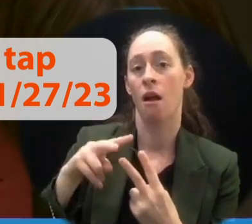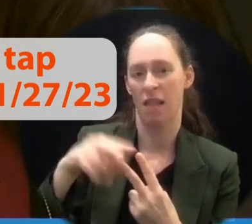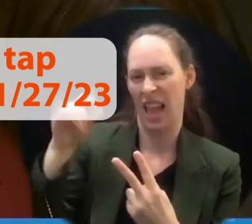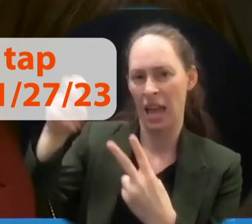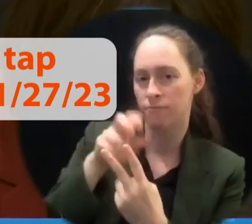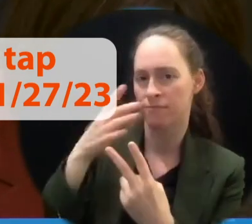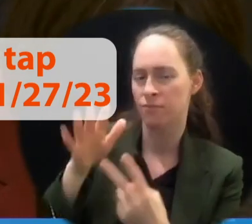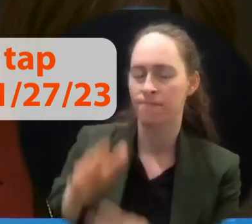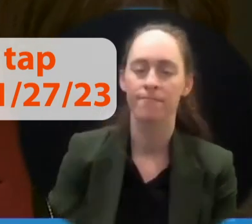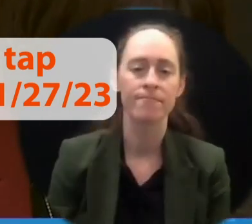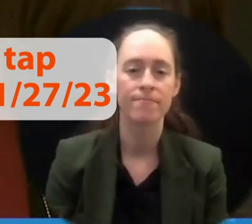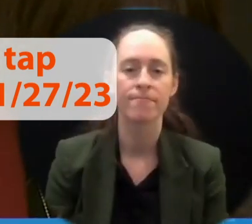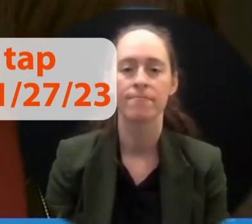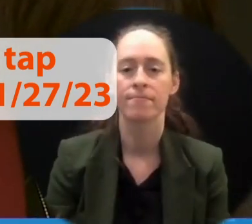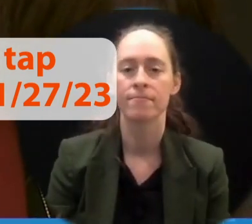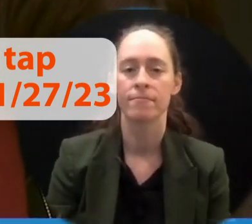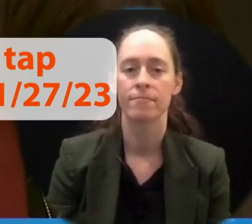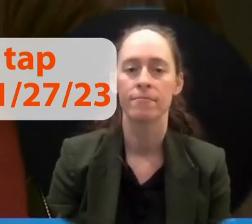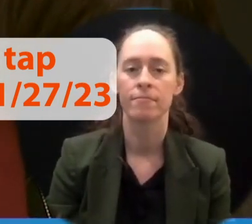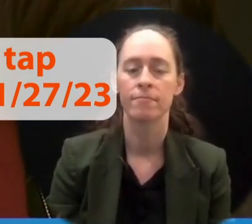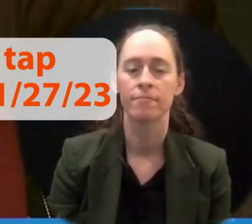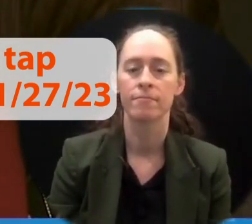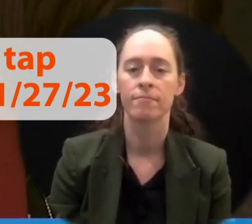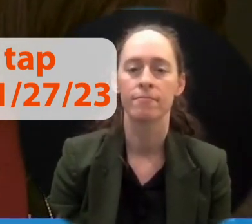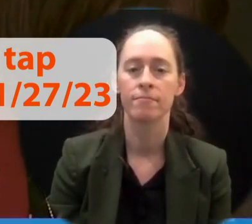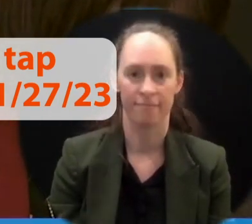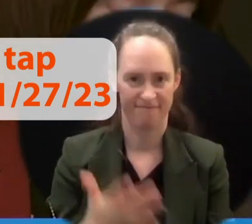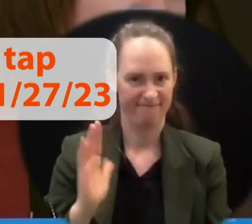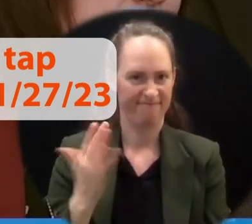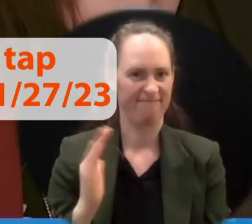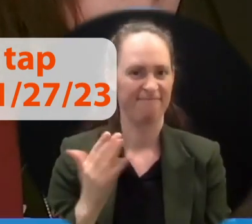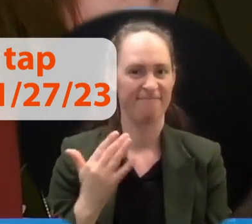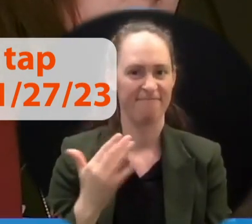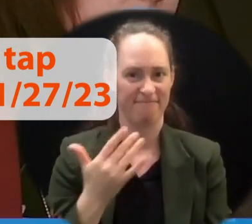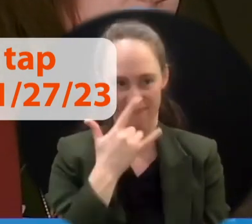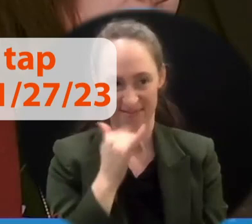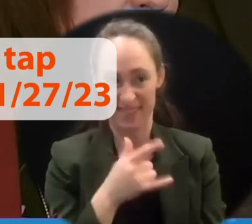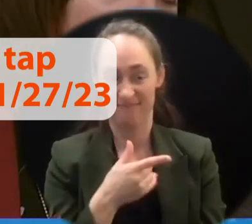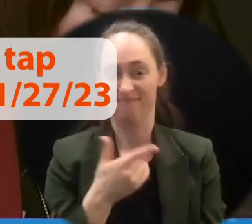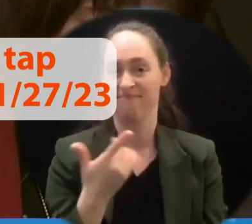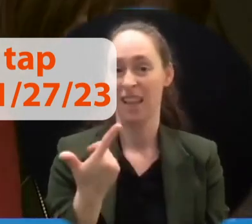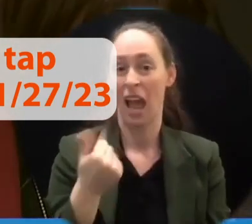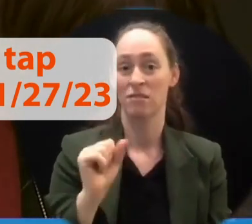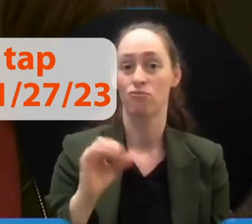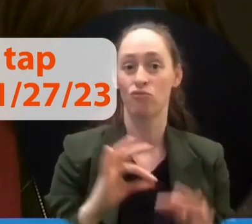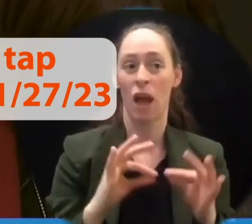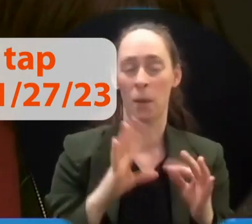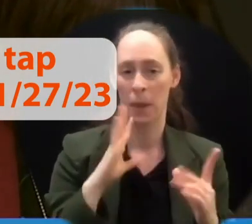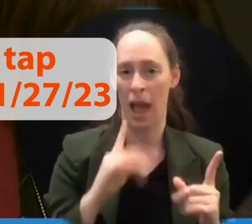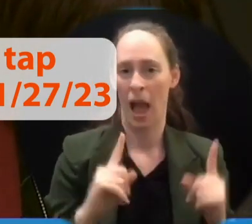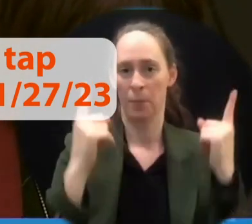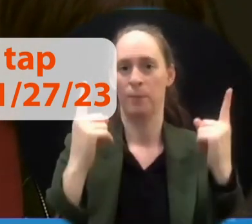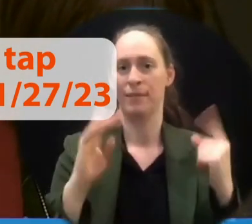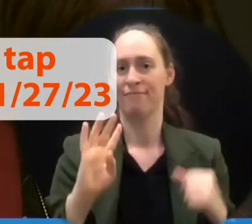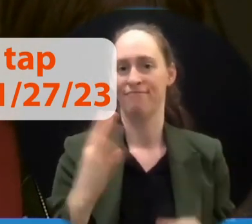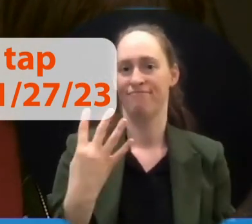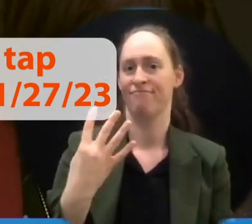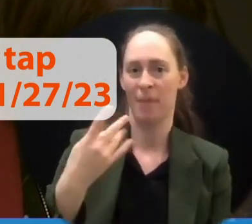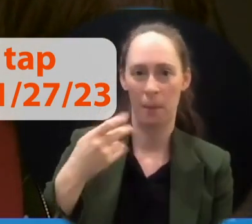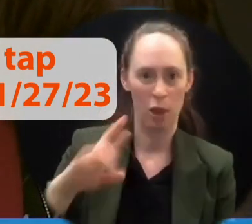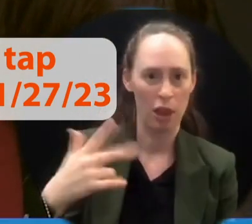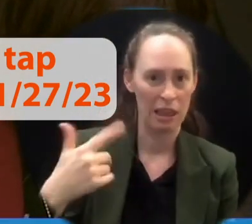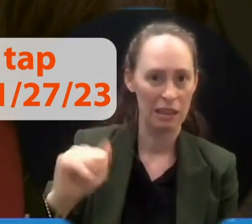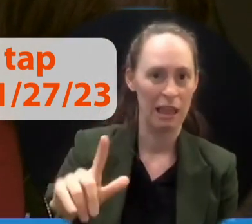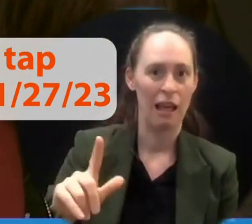but gas prices could hit $4 in the next couple of months, the national average, according to a lot of the experts like GasBuddy.